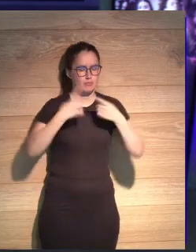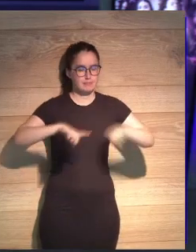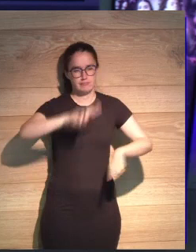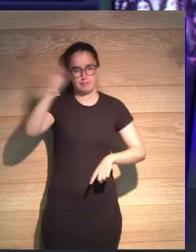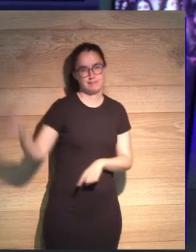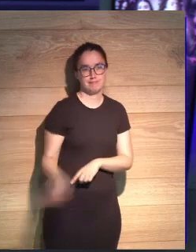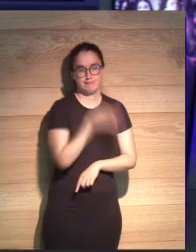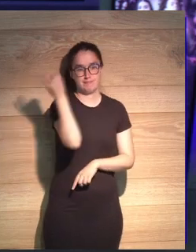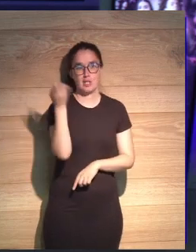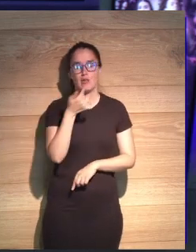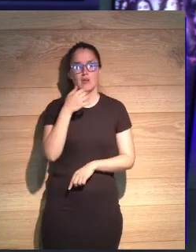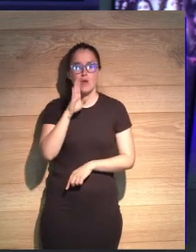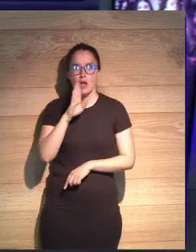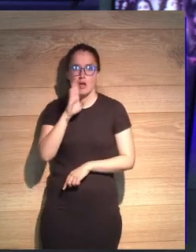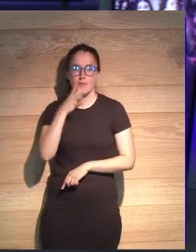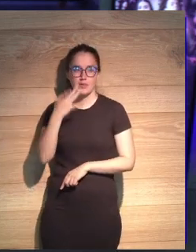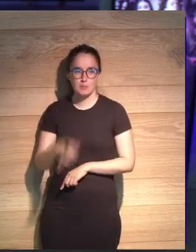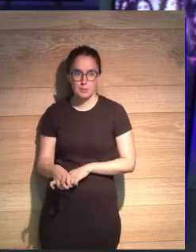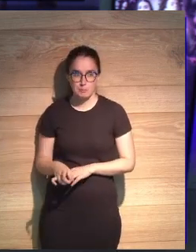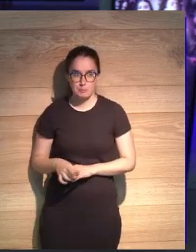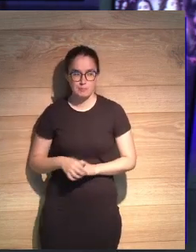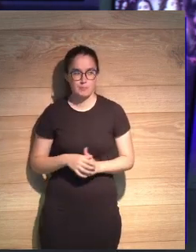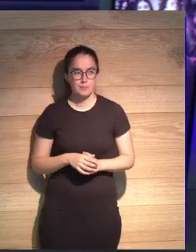And also each patient is different.